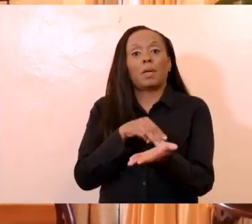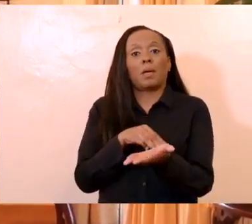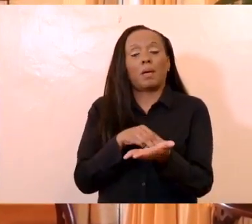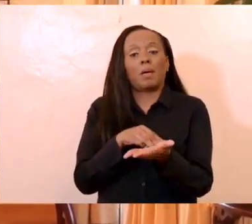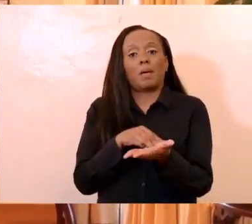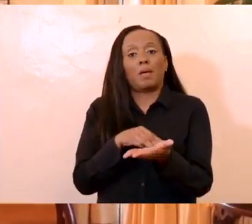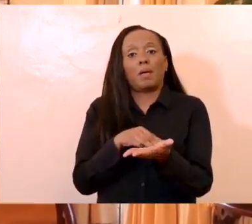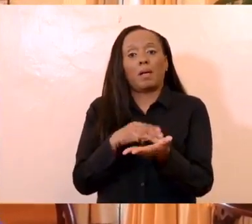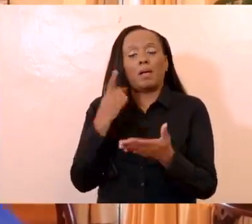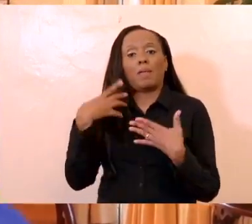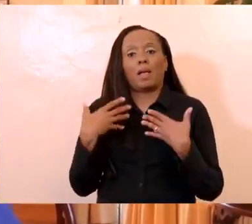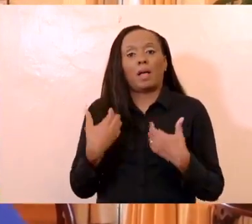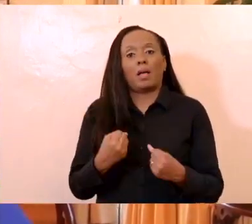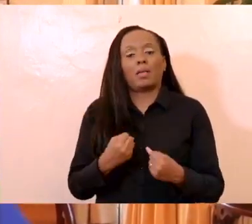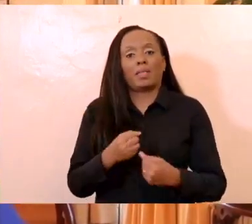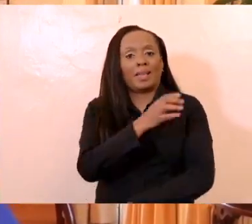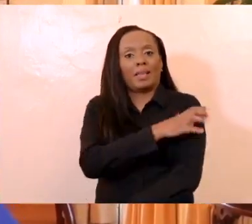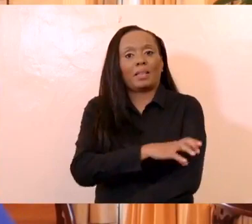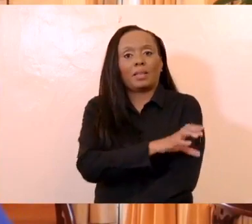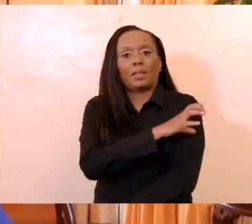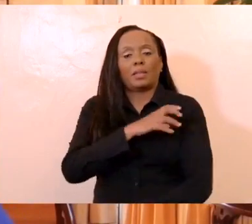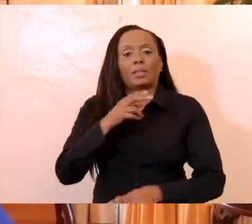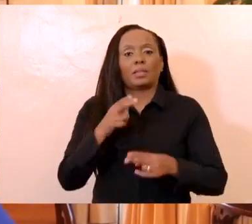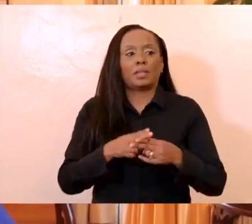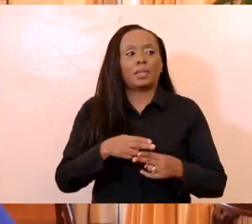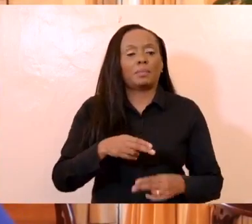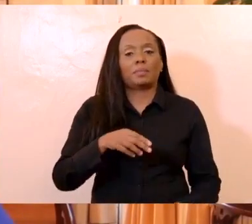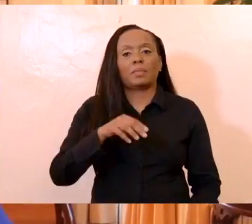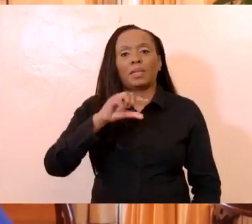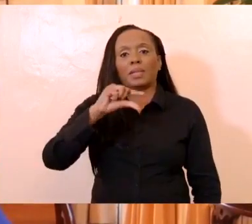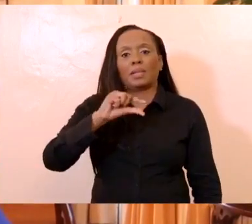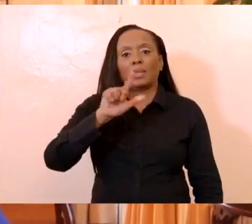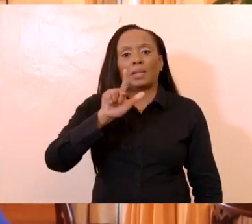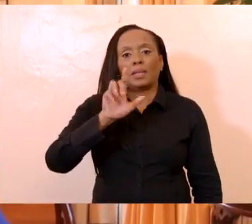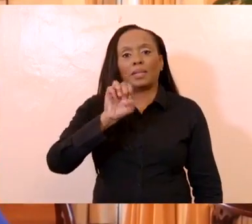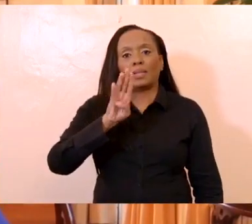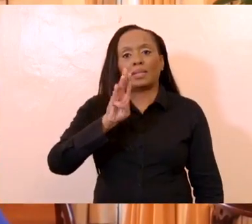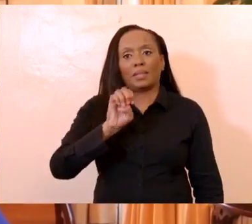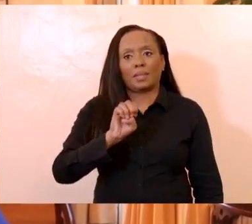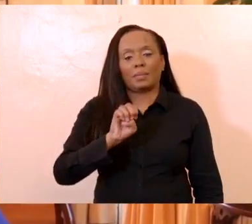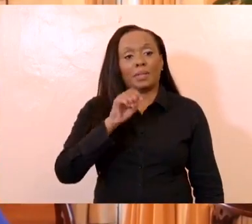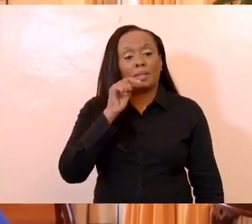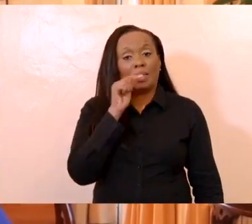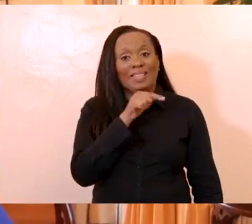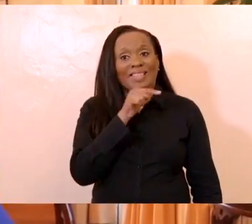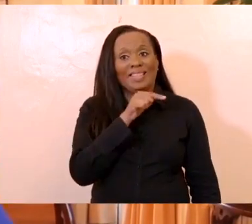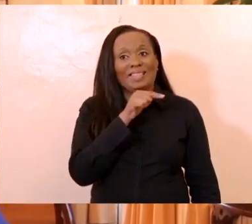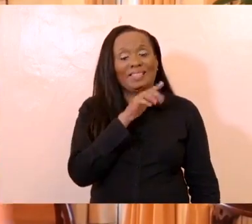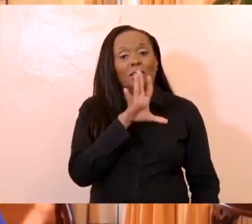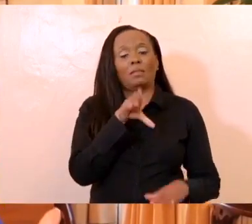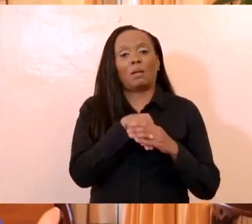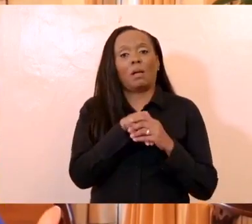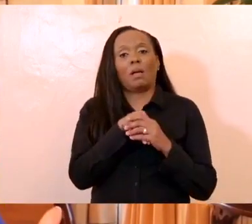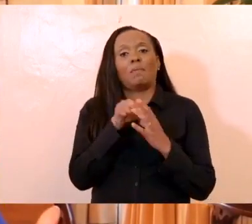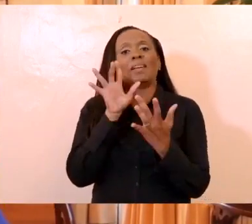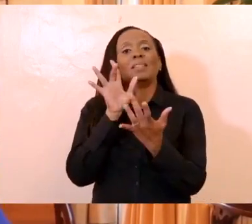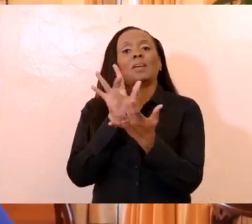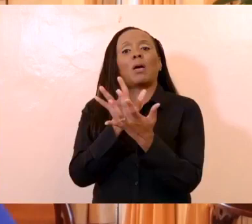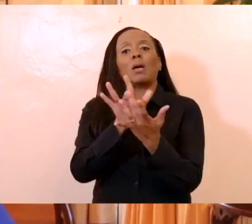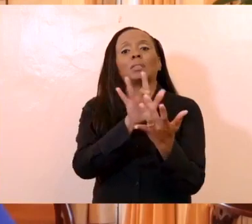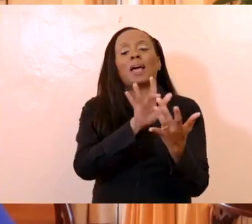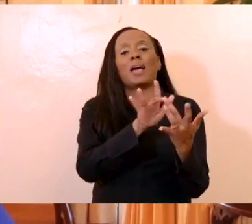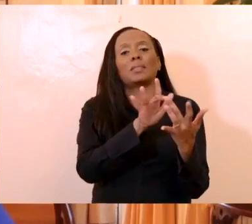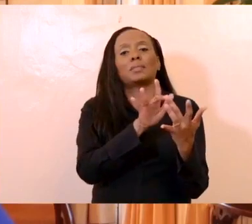Glebe Polyclinic, and he is very much engaged in the process of contact tracing. Now, we hear a lot about